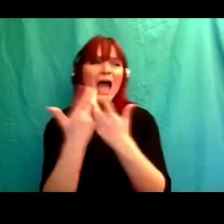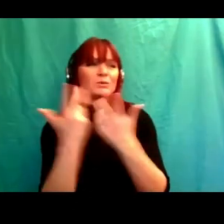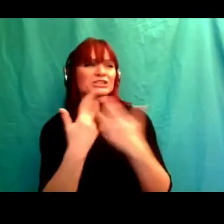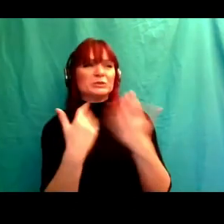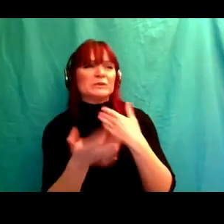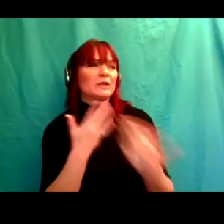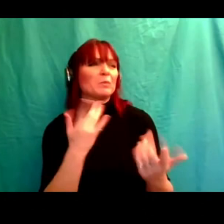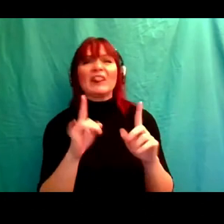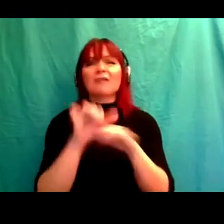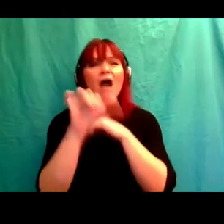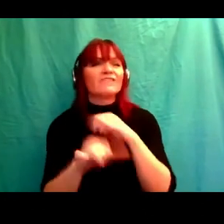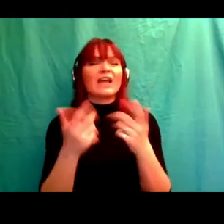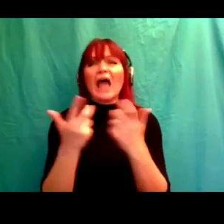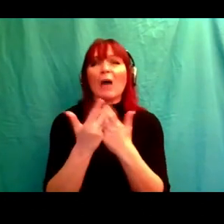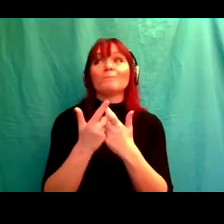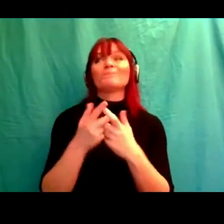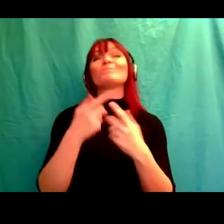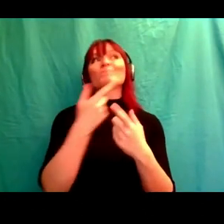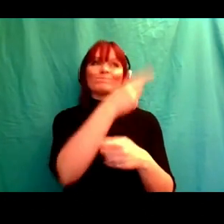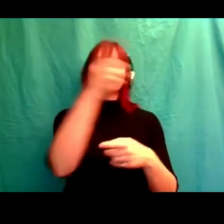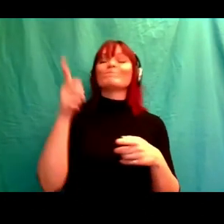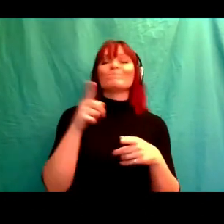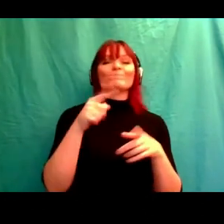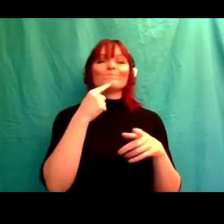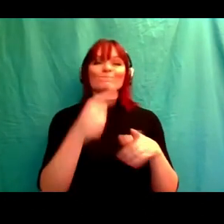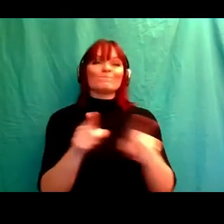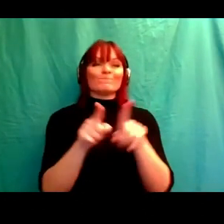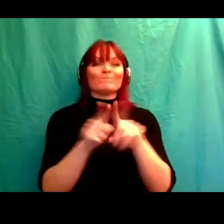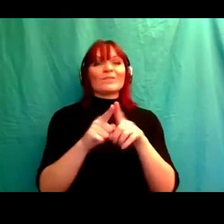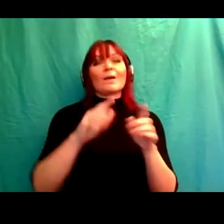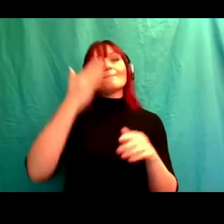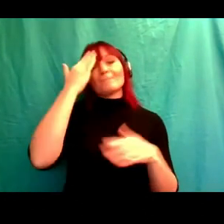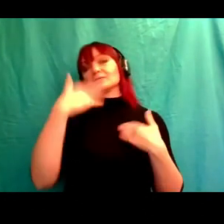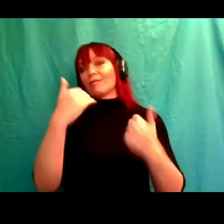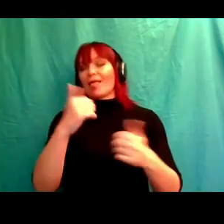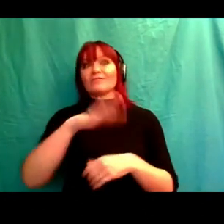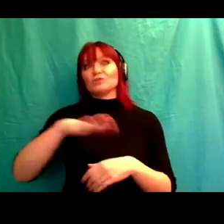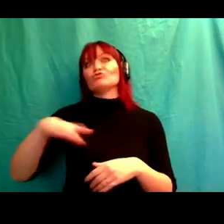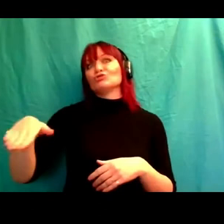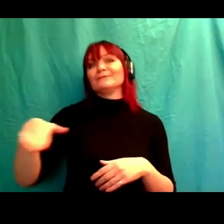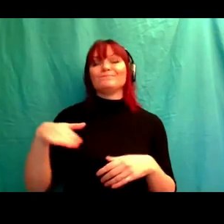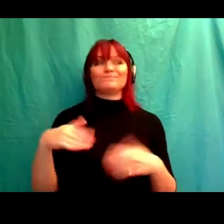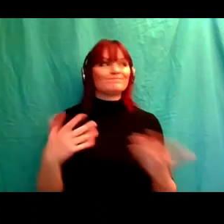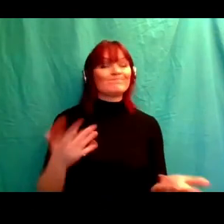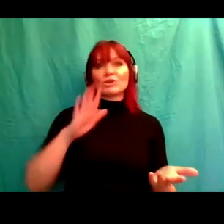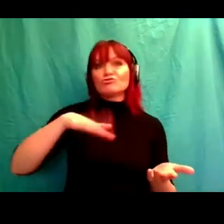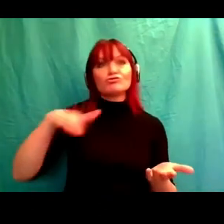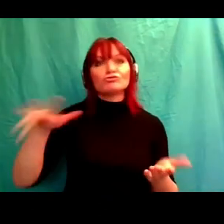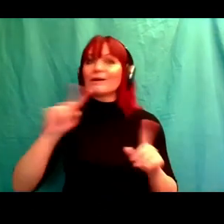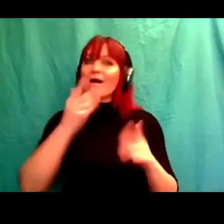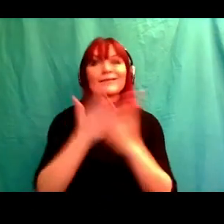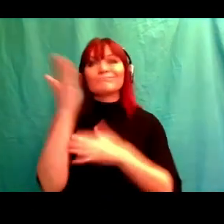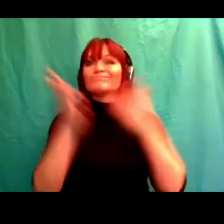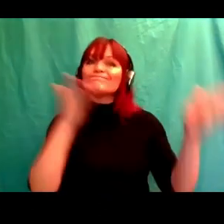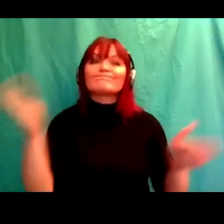children, because you can't often see the stress that's happening within a family home. Children don't have access to the normal environment, and the things